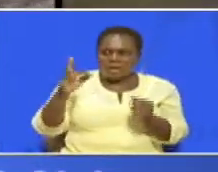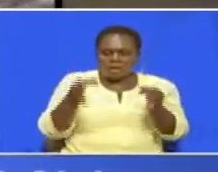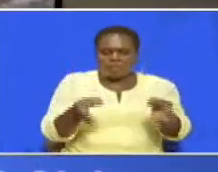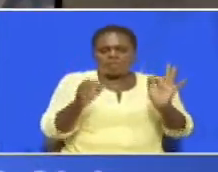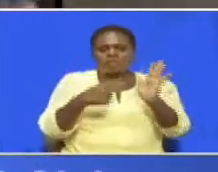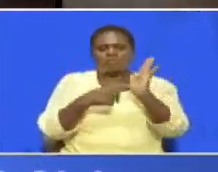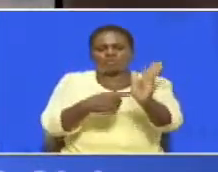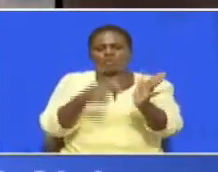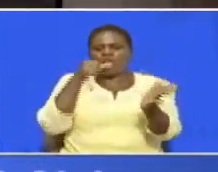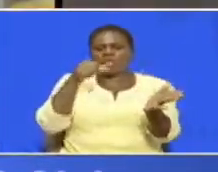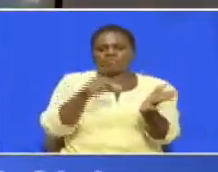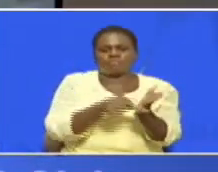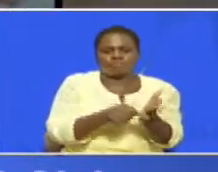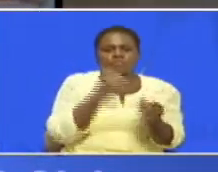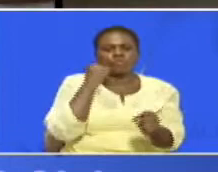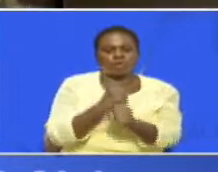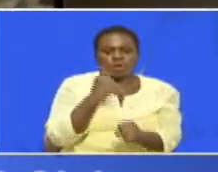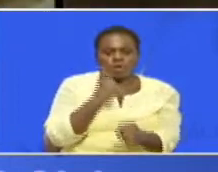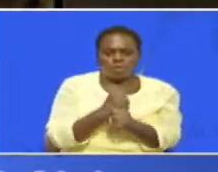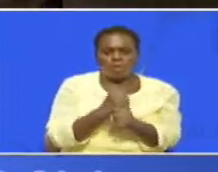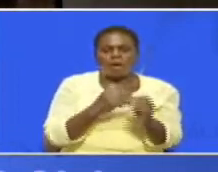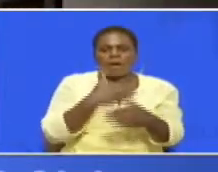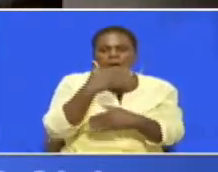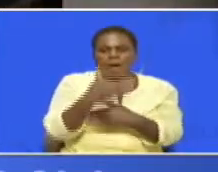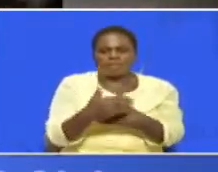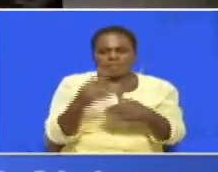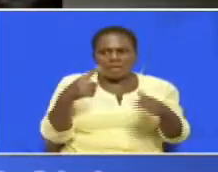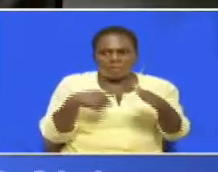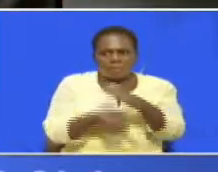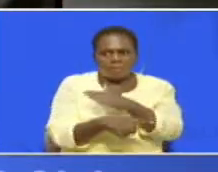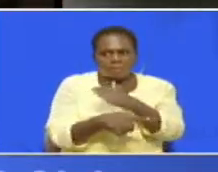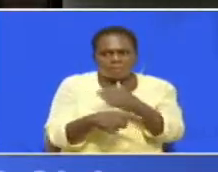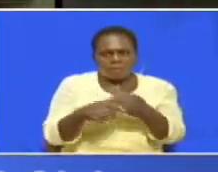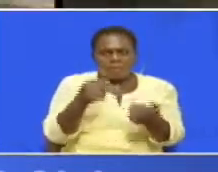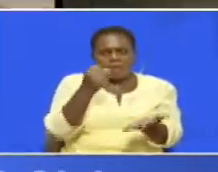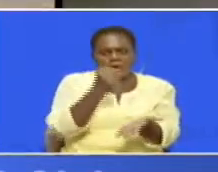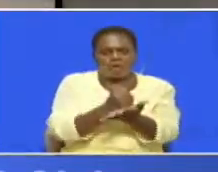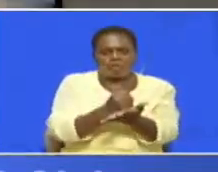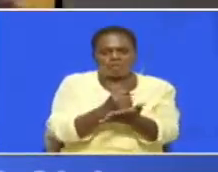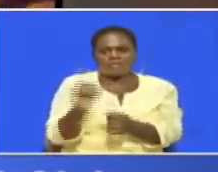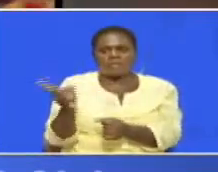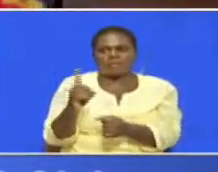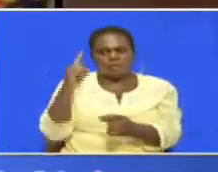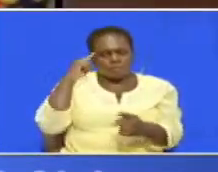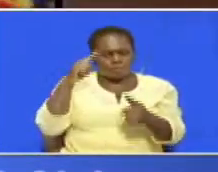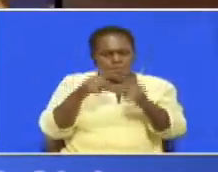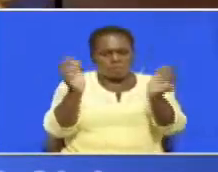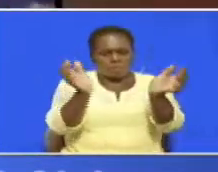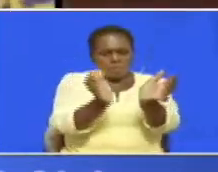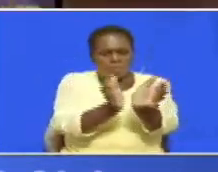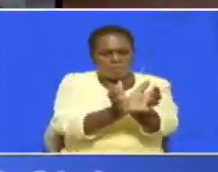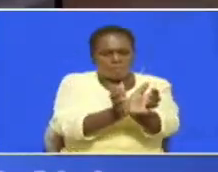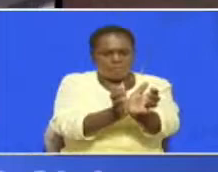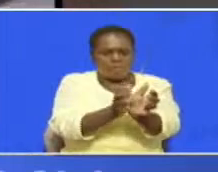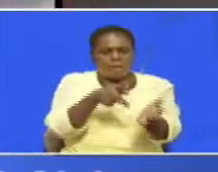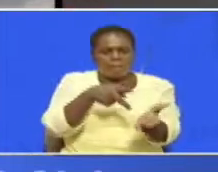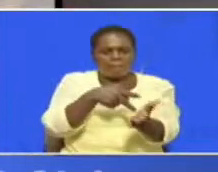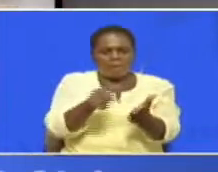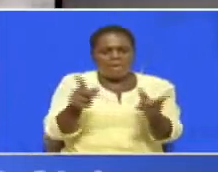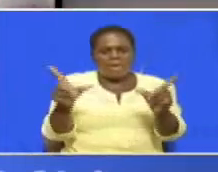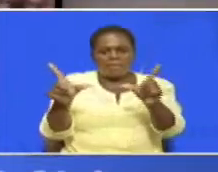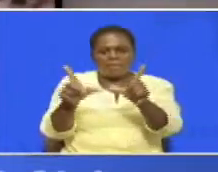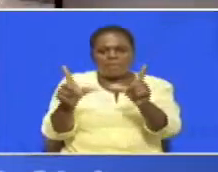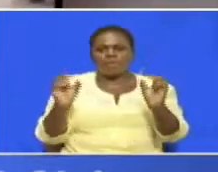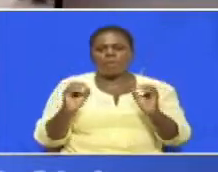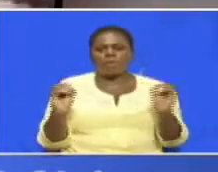to produce their identifications after they stormed pension towers in Nairobi on a mission to arrest those who had not complied with KRA